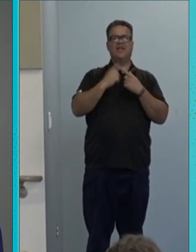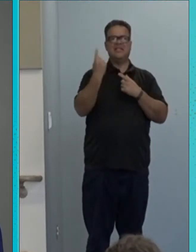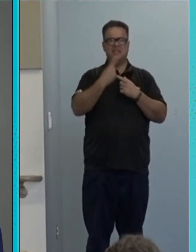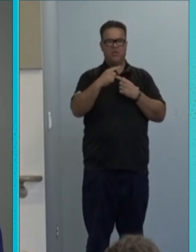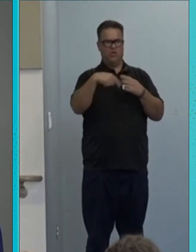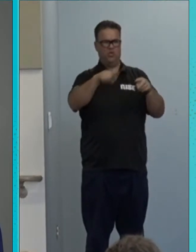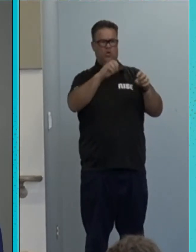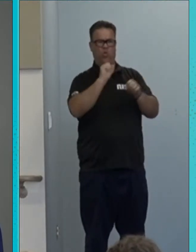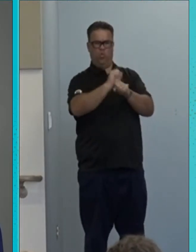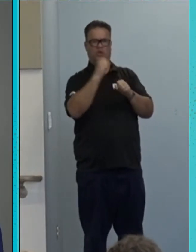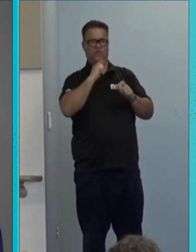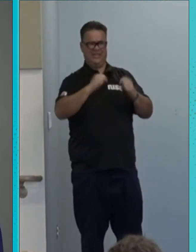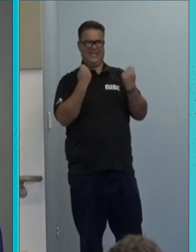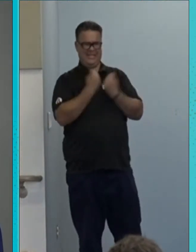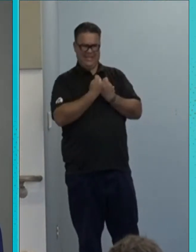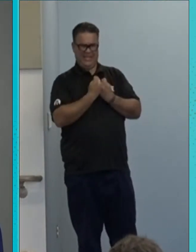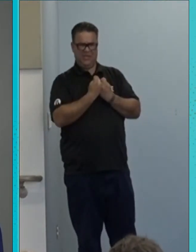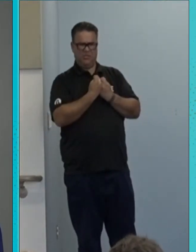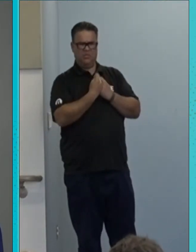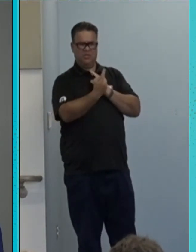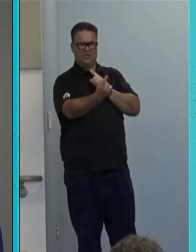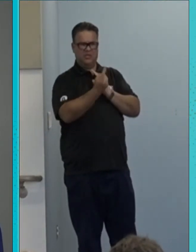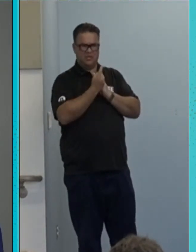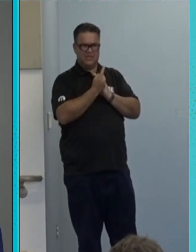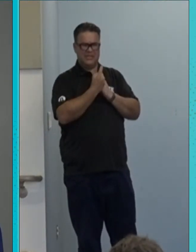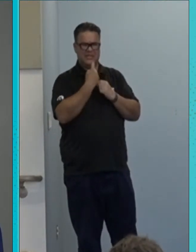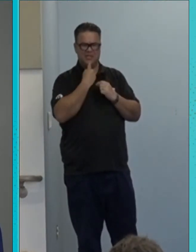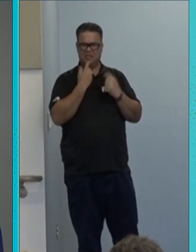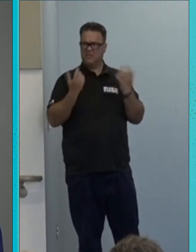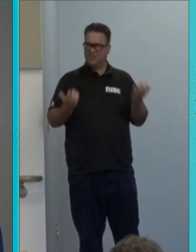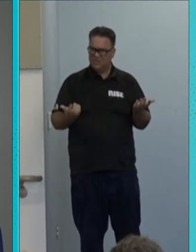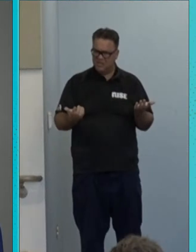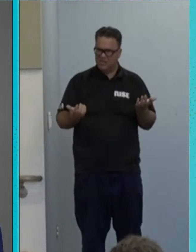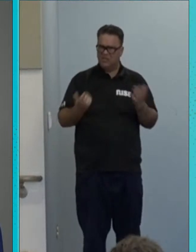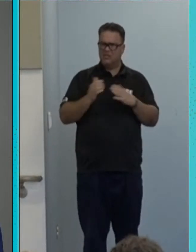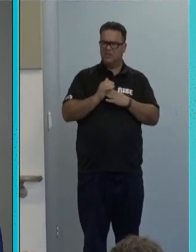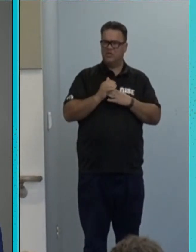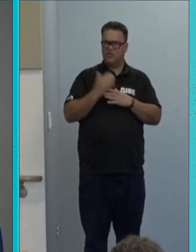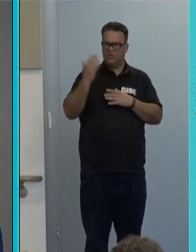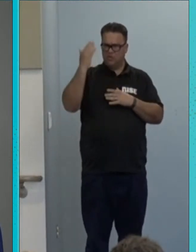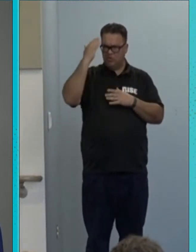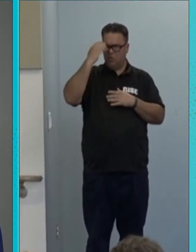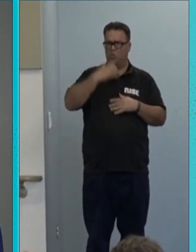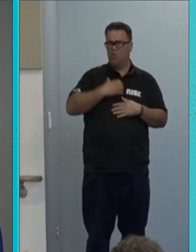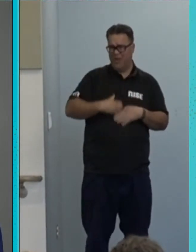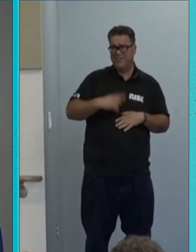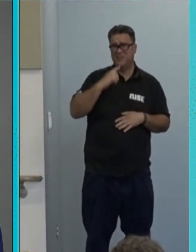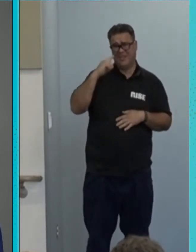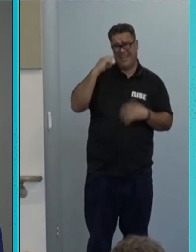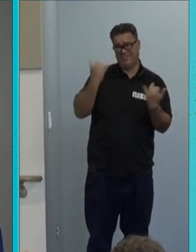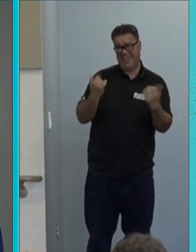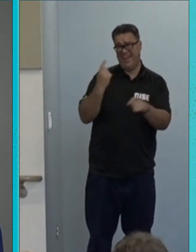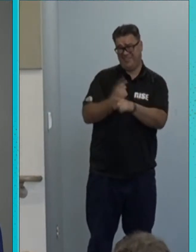who works for the team came up to me and said, "Don't you wish you were deaf?"